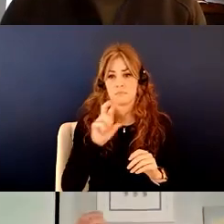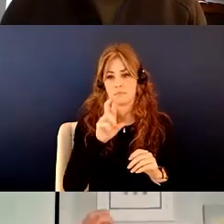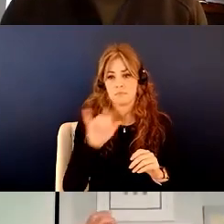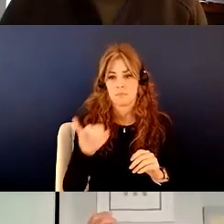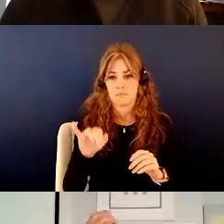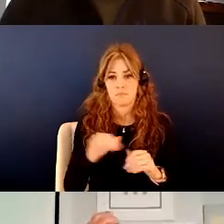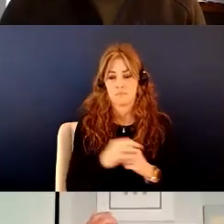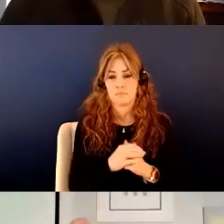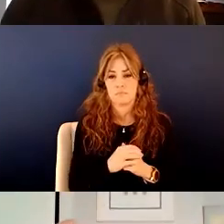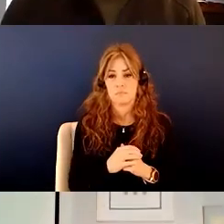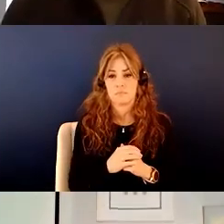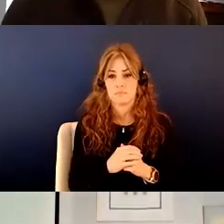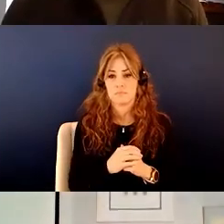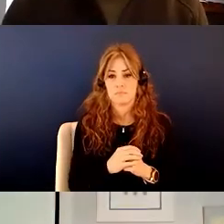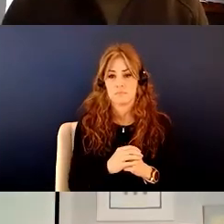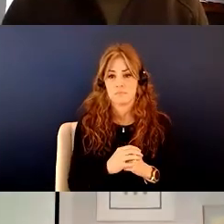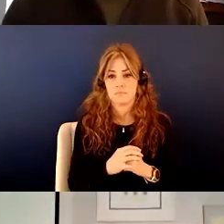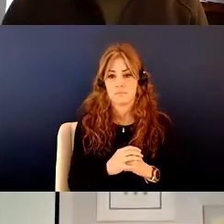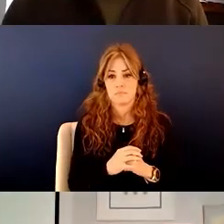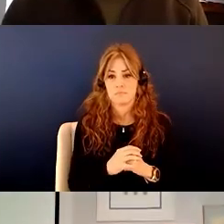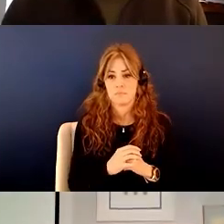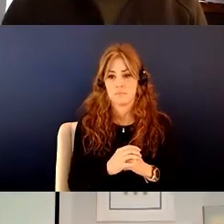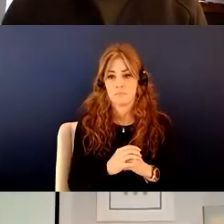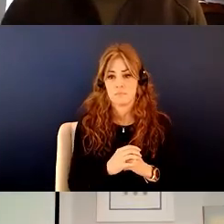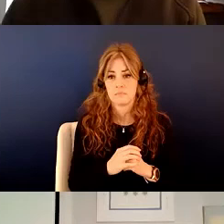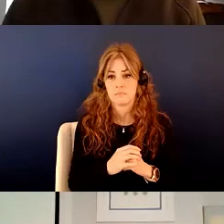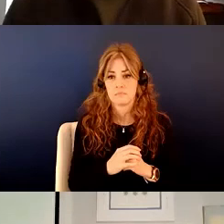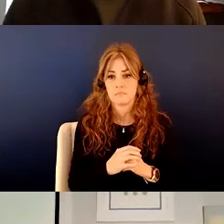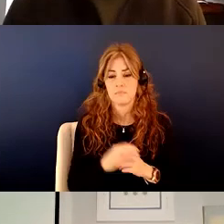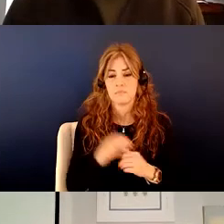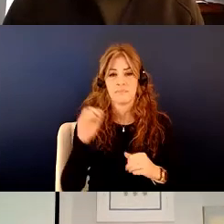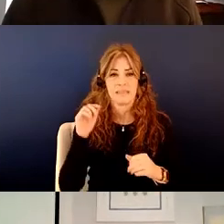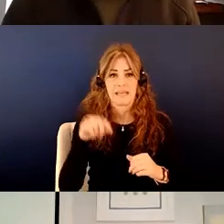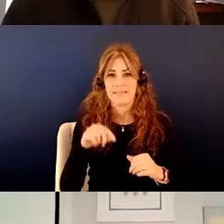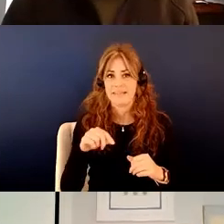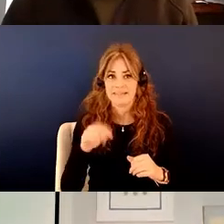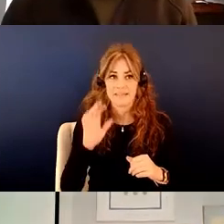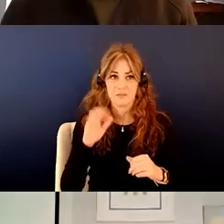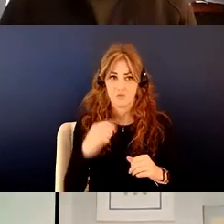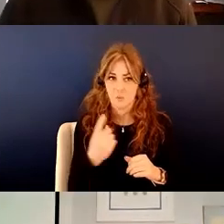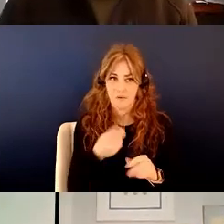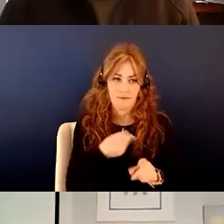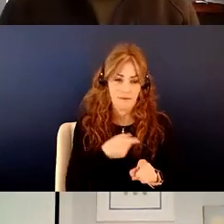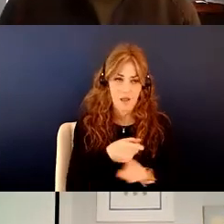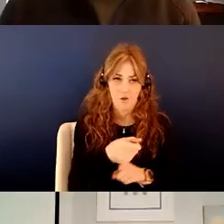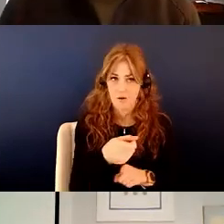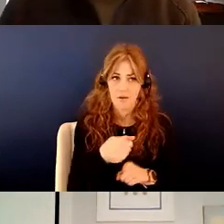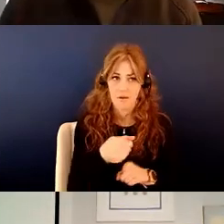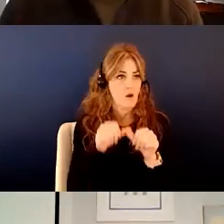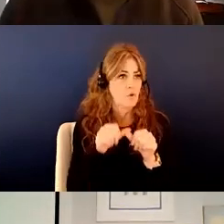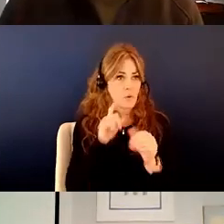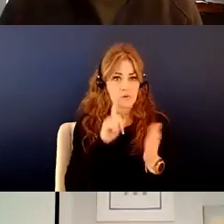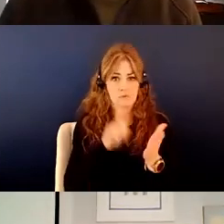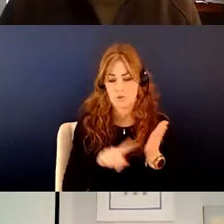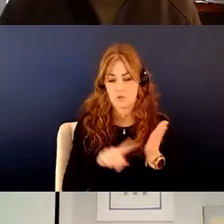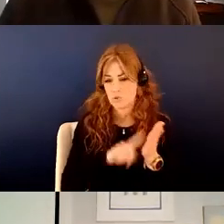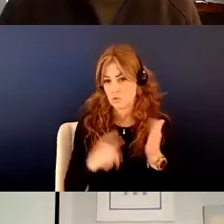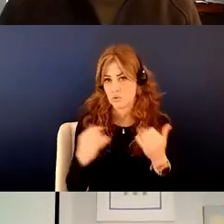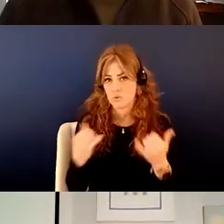that, Ryan. So, this is a whole area of, of ongoing research right now.